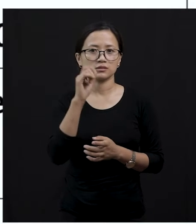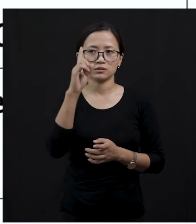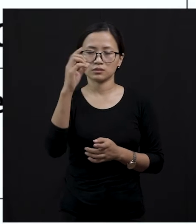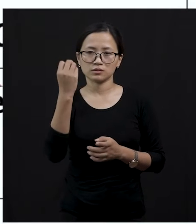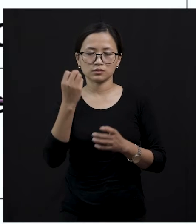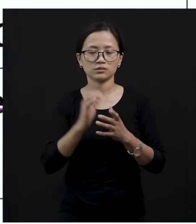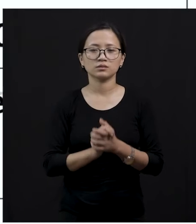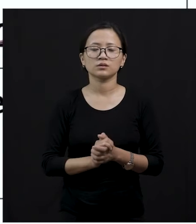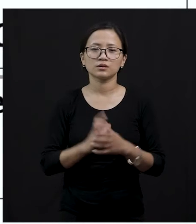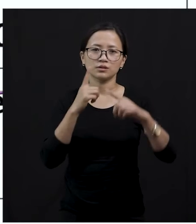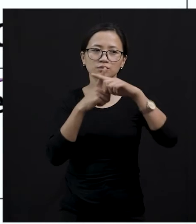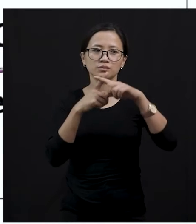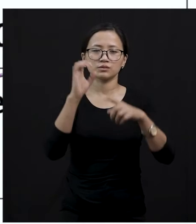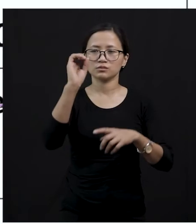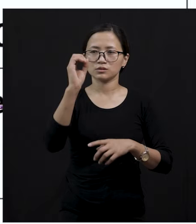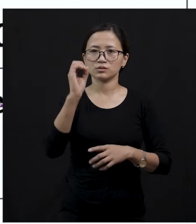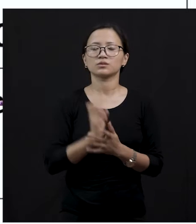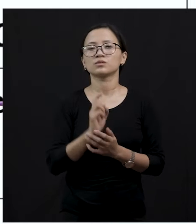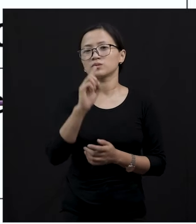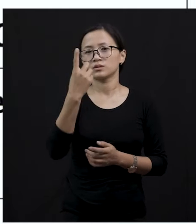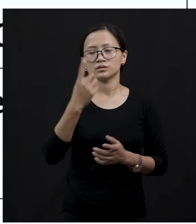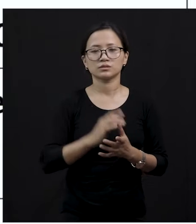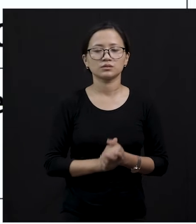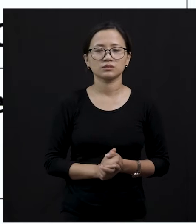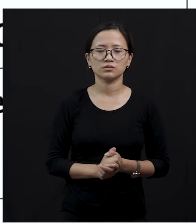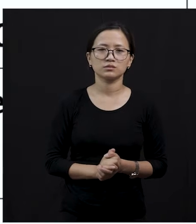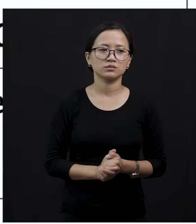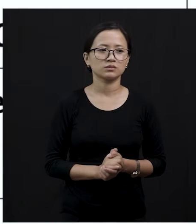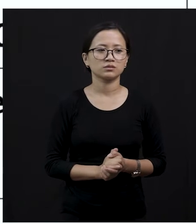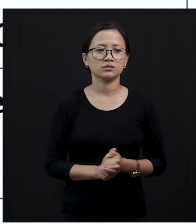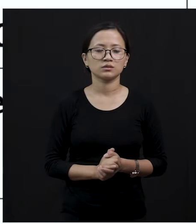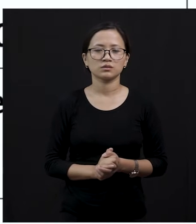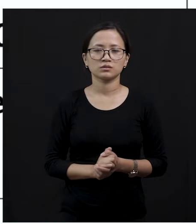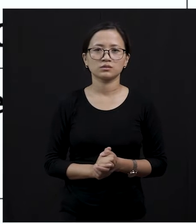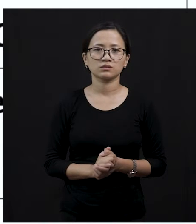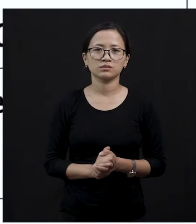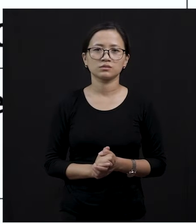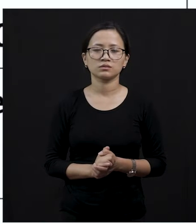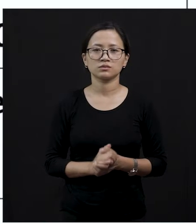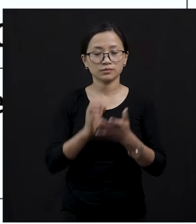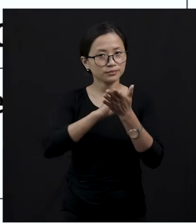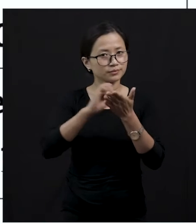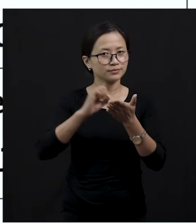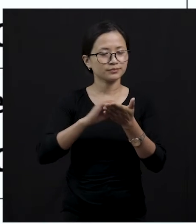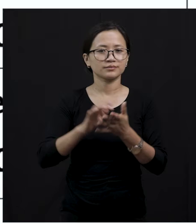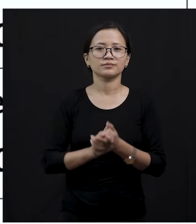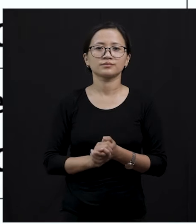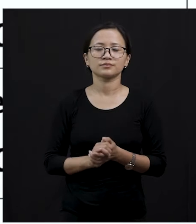tens plus 0 ones. Okay, so this 6 tens can be written